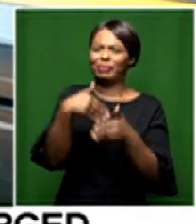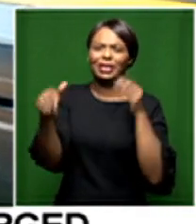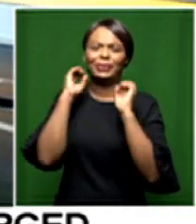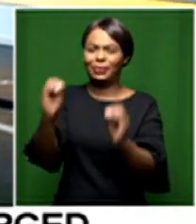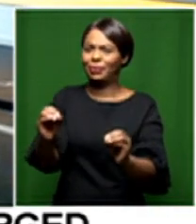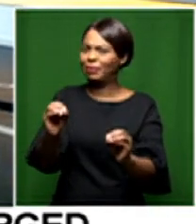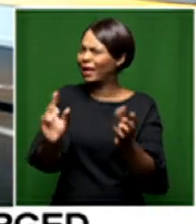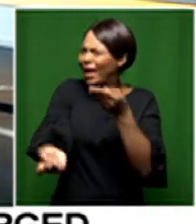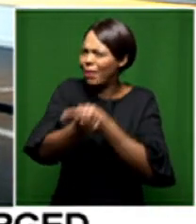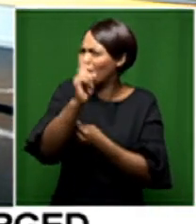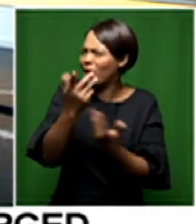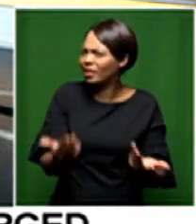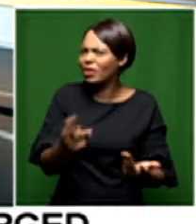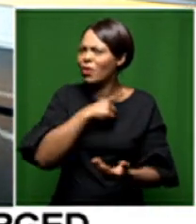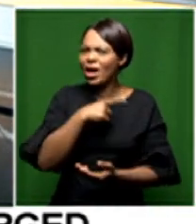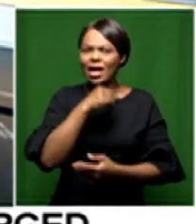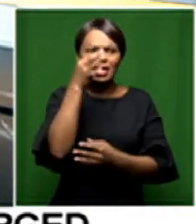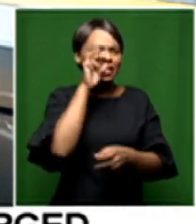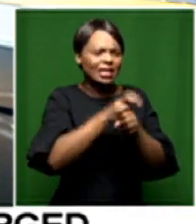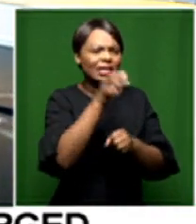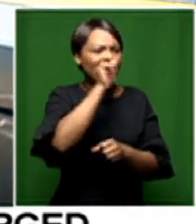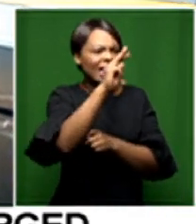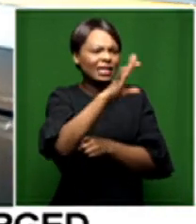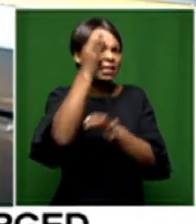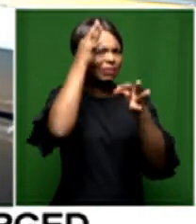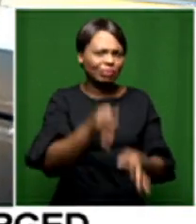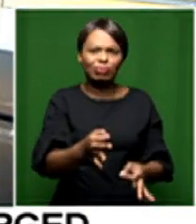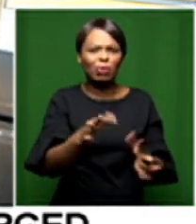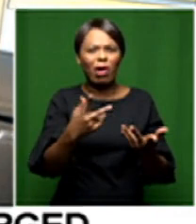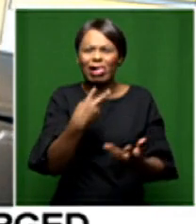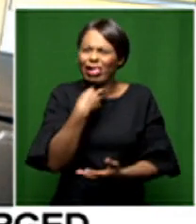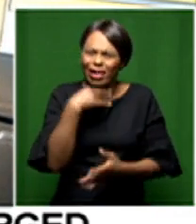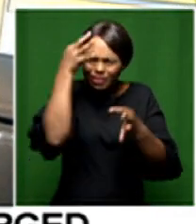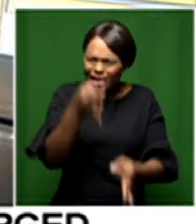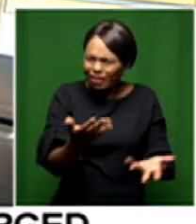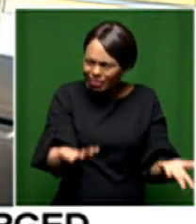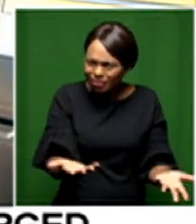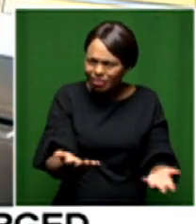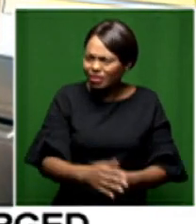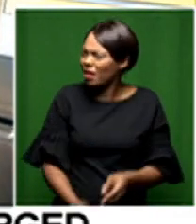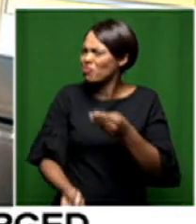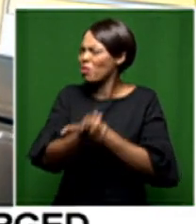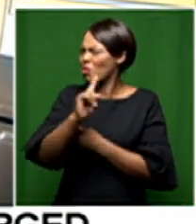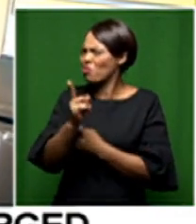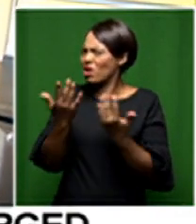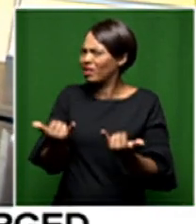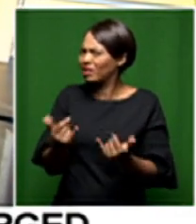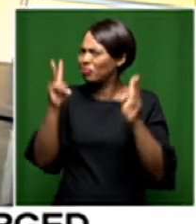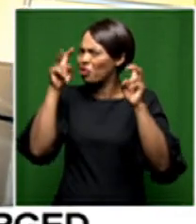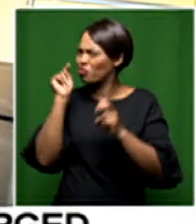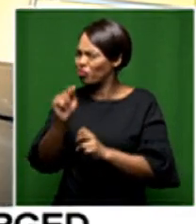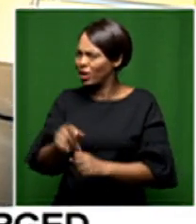is decisive, it seems as though we're going to have more of the same. So what needs to happen here, Prof?